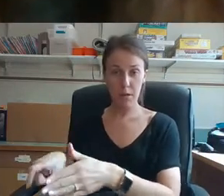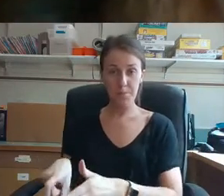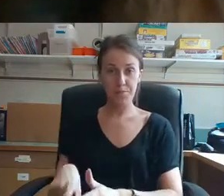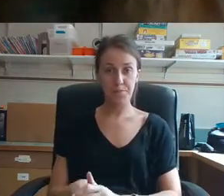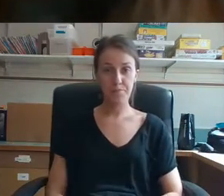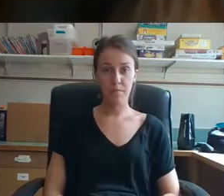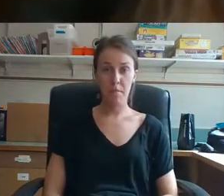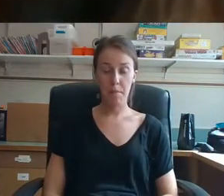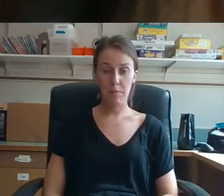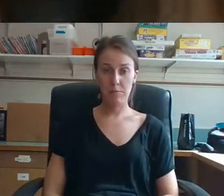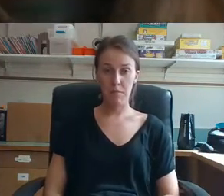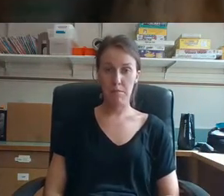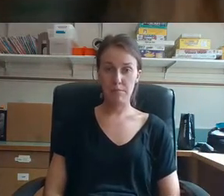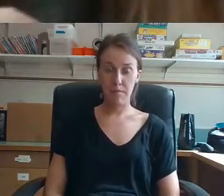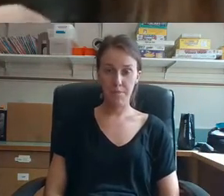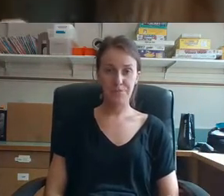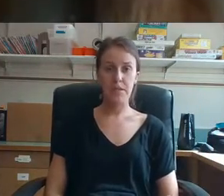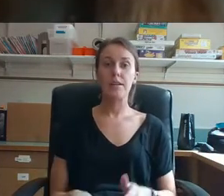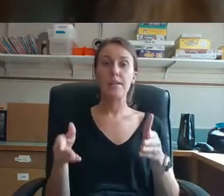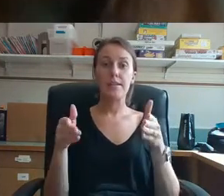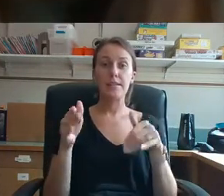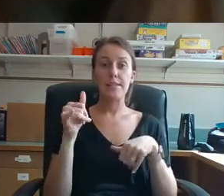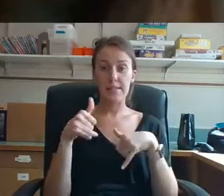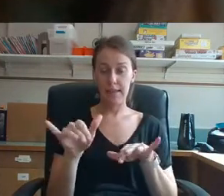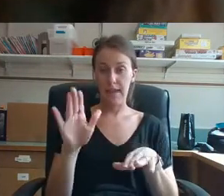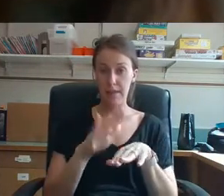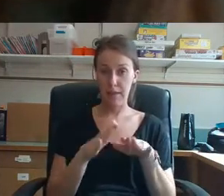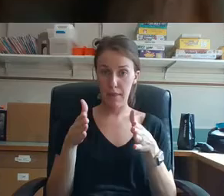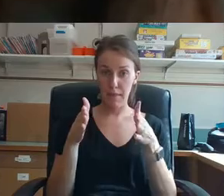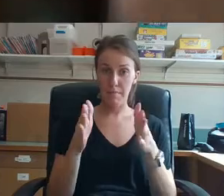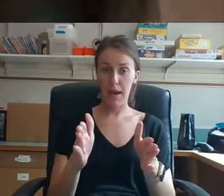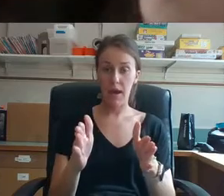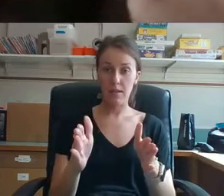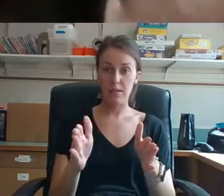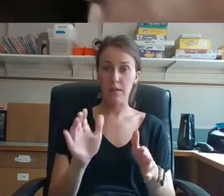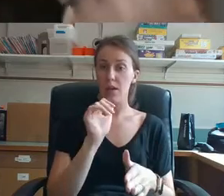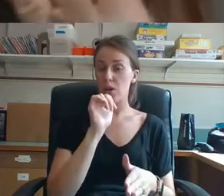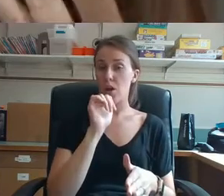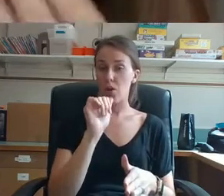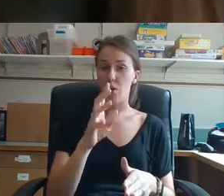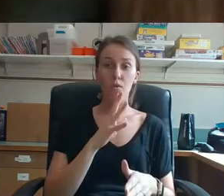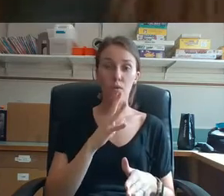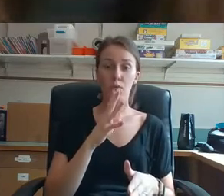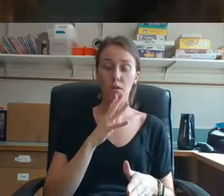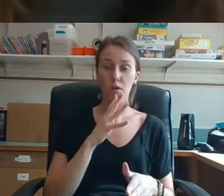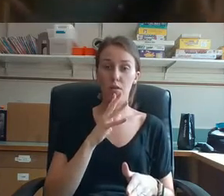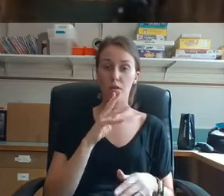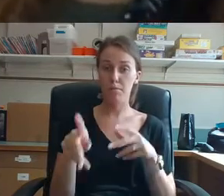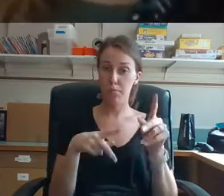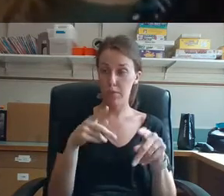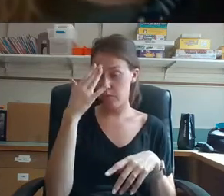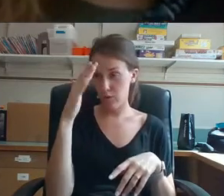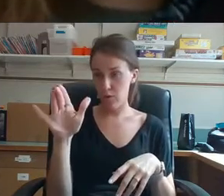So stay on the path. Don't talk to strangers. Go straight to Grandma's house. 3 rules she has